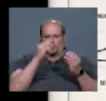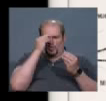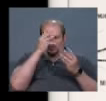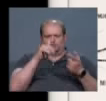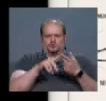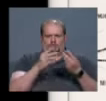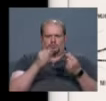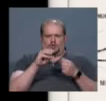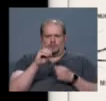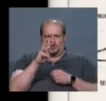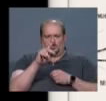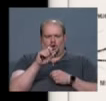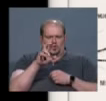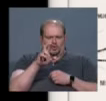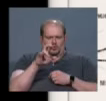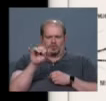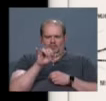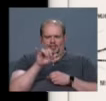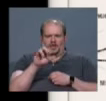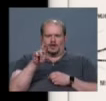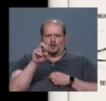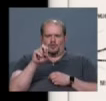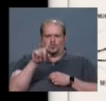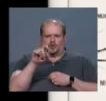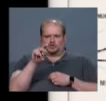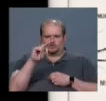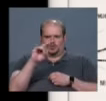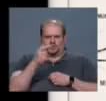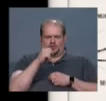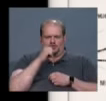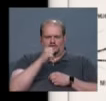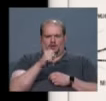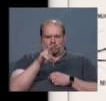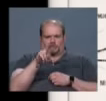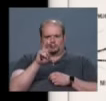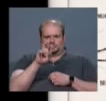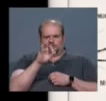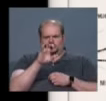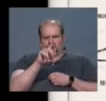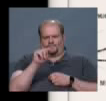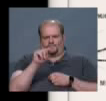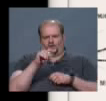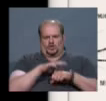to property owners like a rezoning. There's no 200-foot notification.